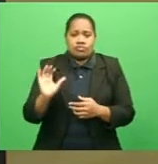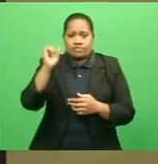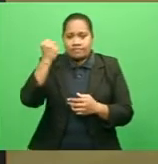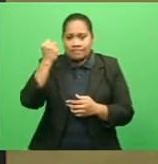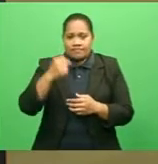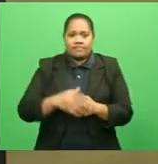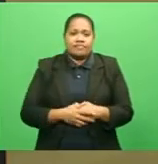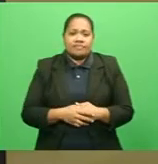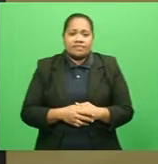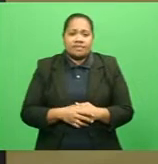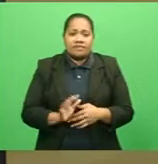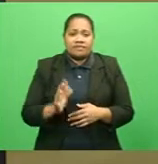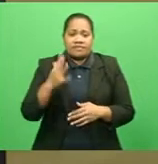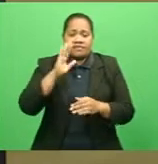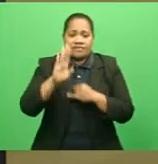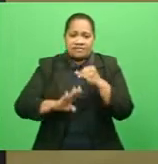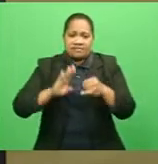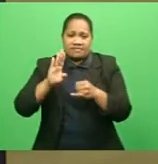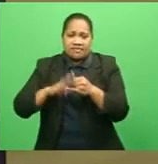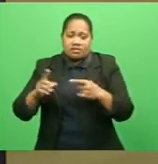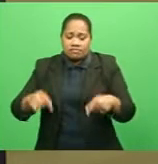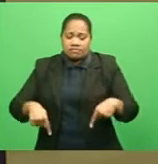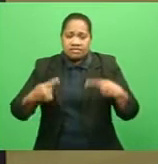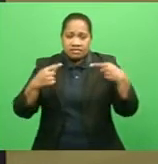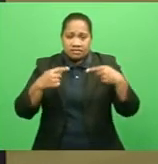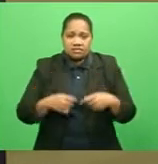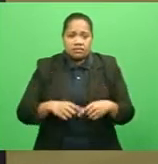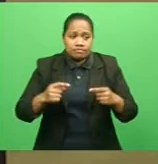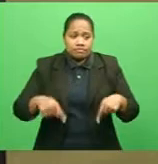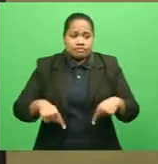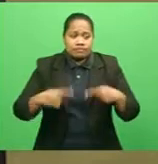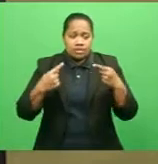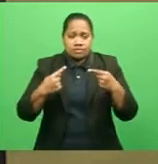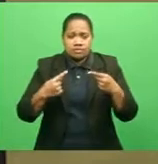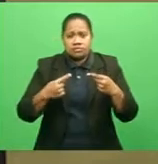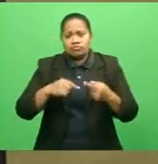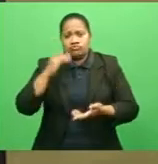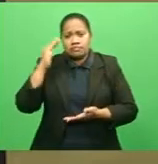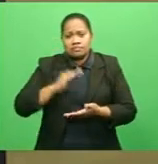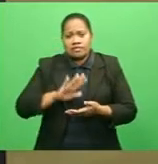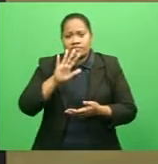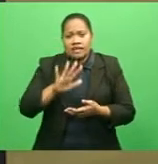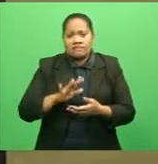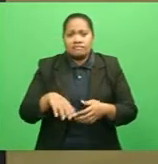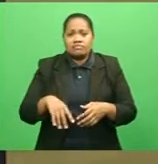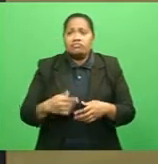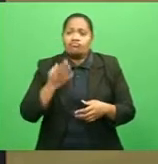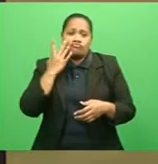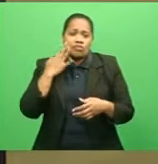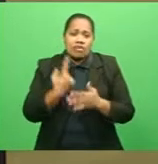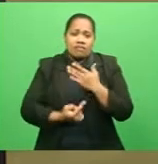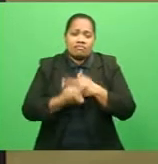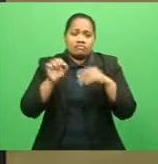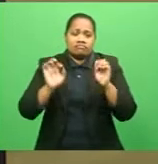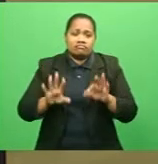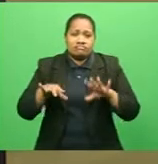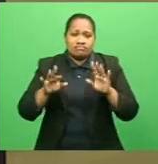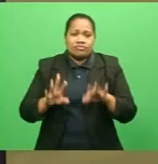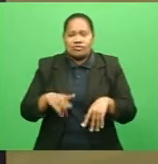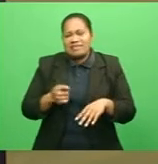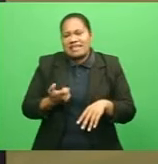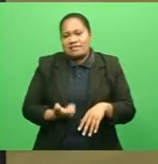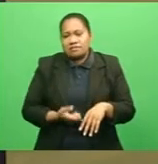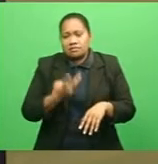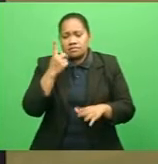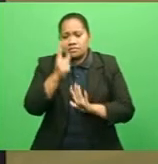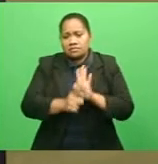truncated fifth and final match. The match was reduced to 5 overs per side after rain delayed the start of play by just over 2 hours.